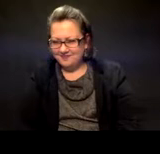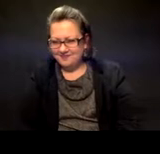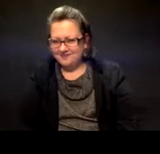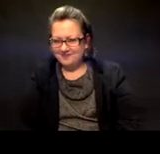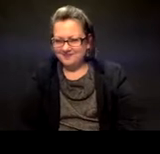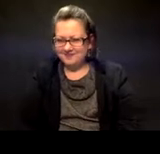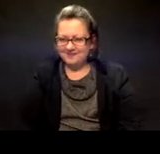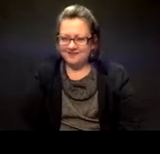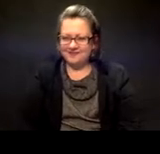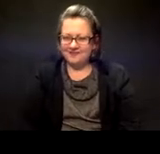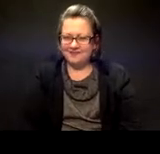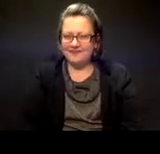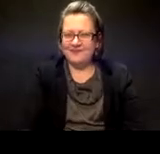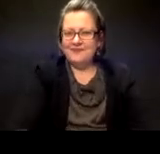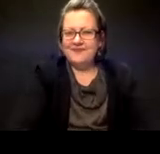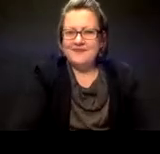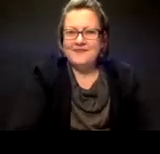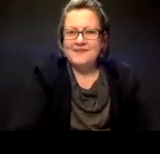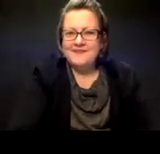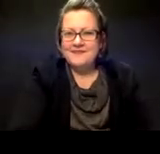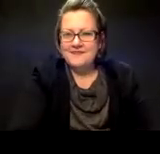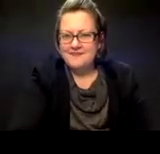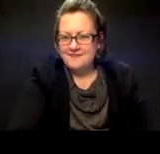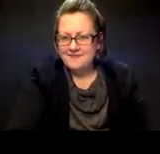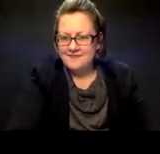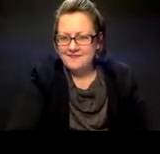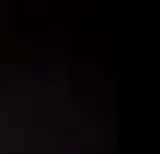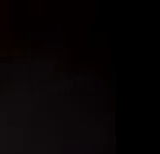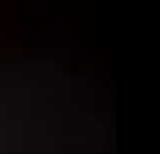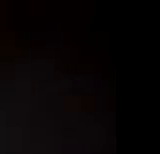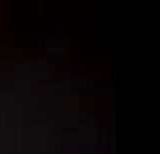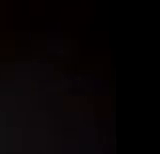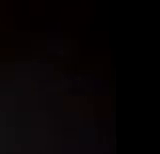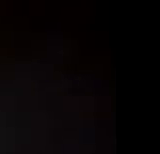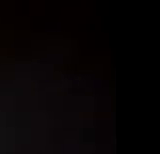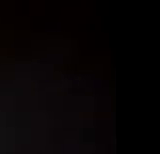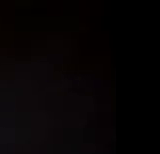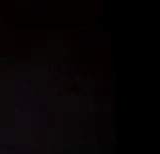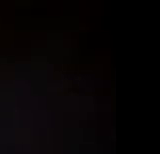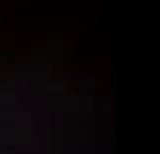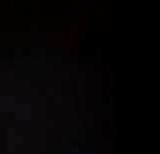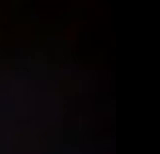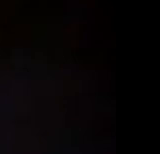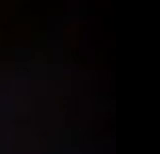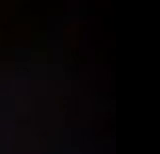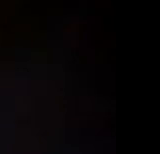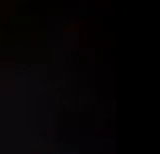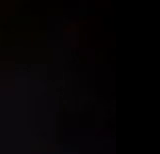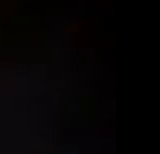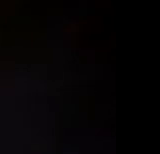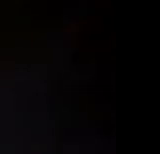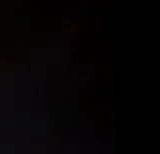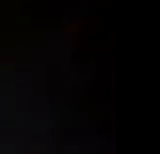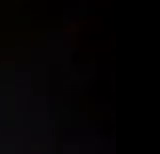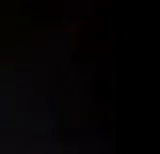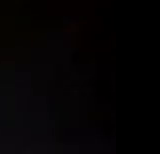Okay, thank you, Vanessa. So we're going to go ahead and do some questions, and let's see if we have